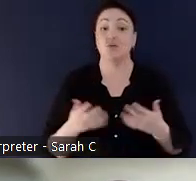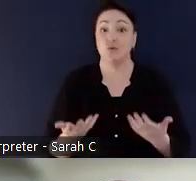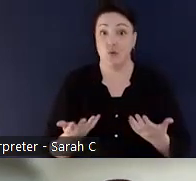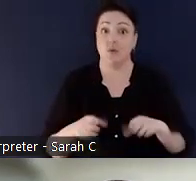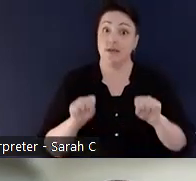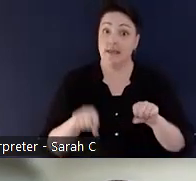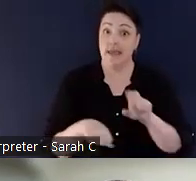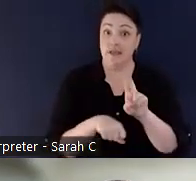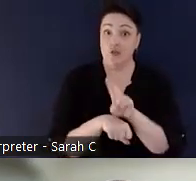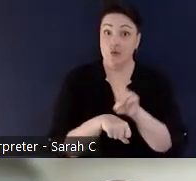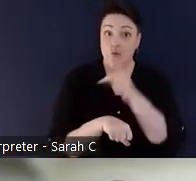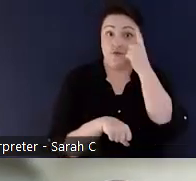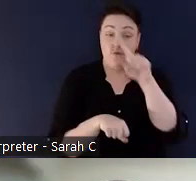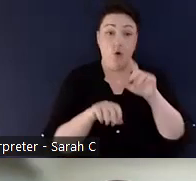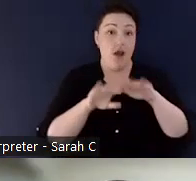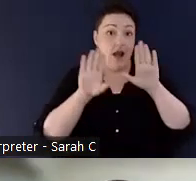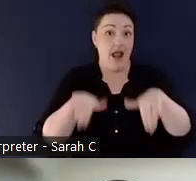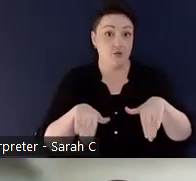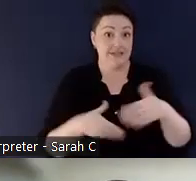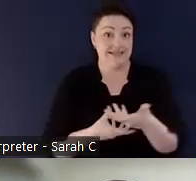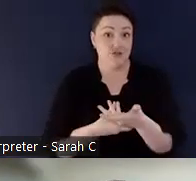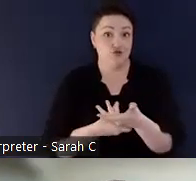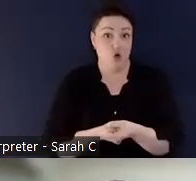believe housing trust funds are within the